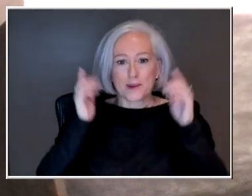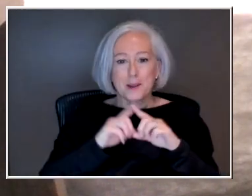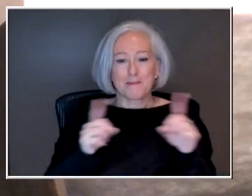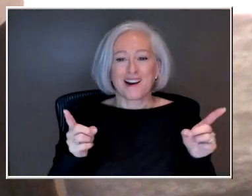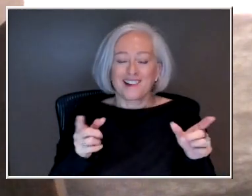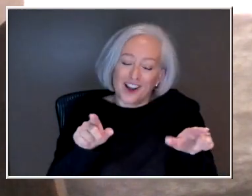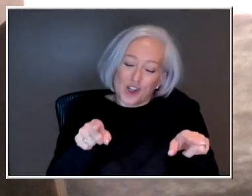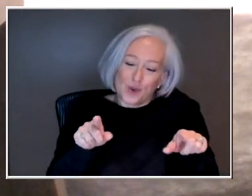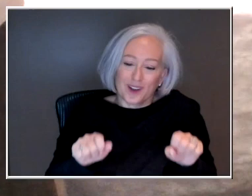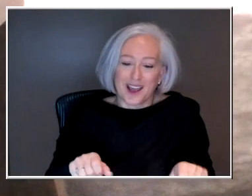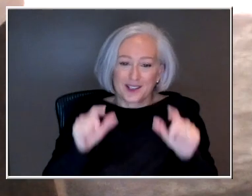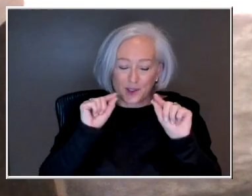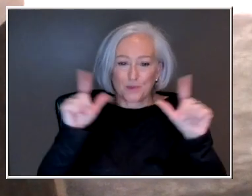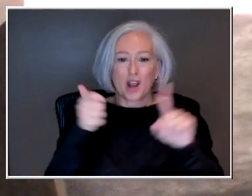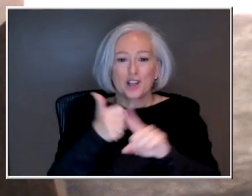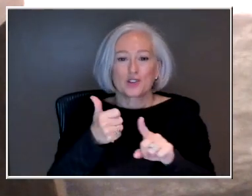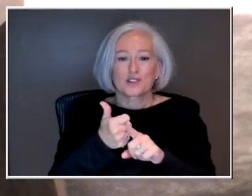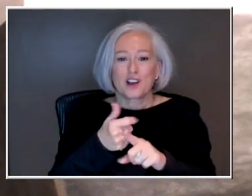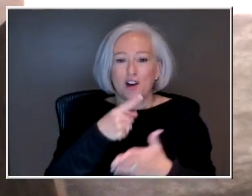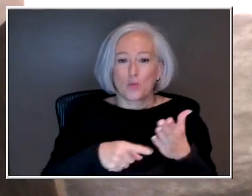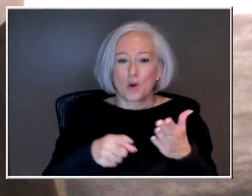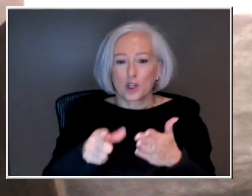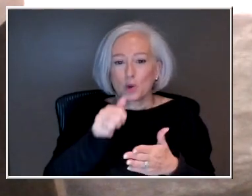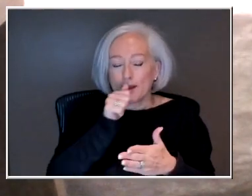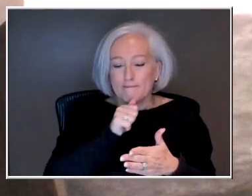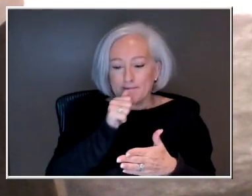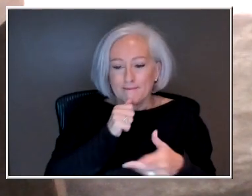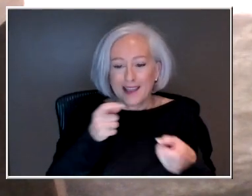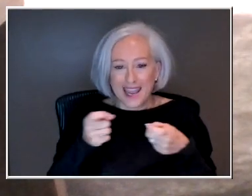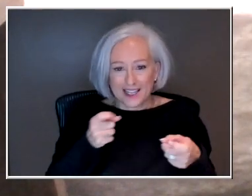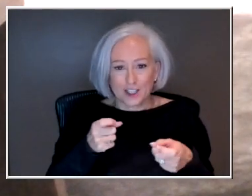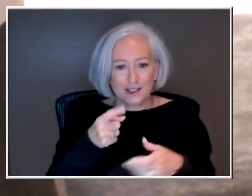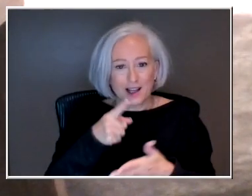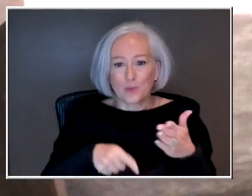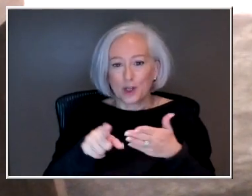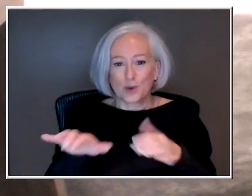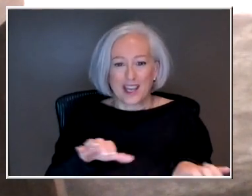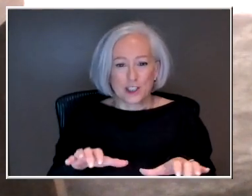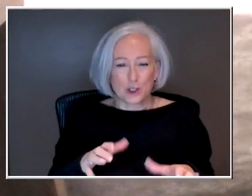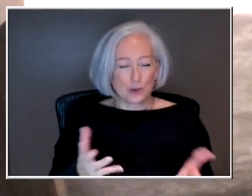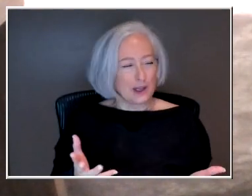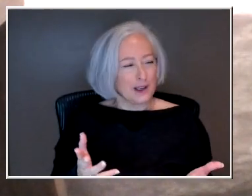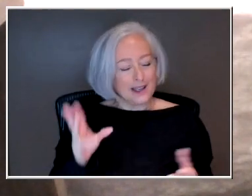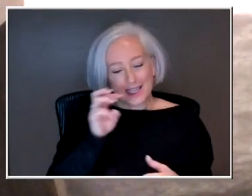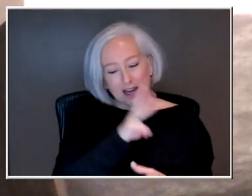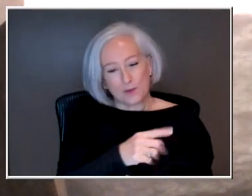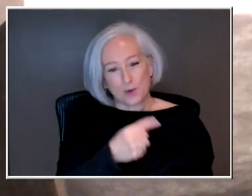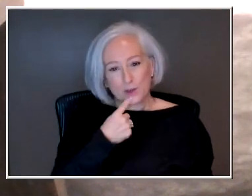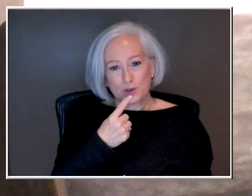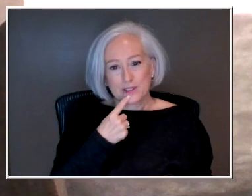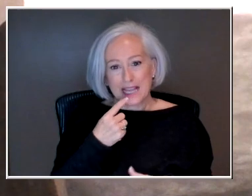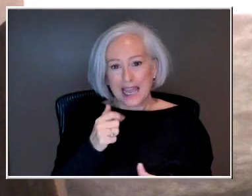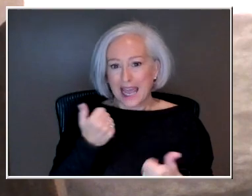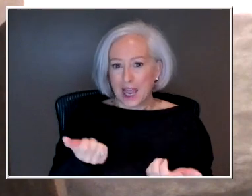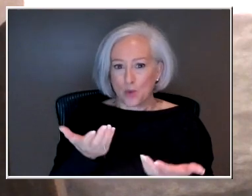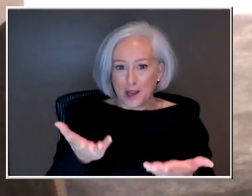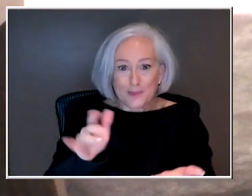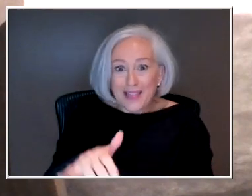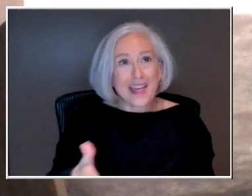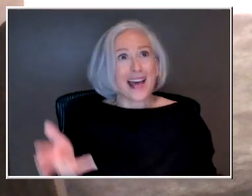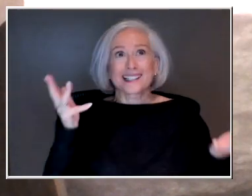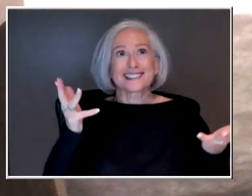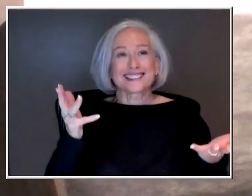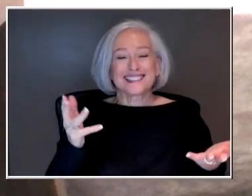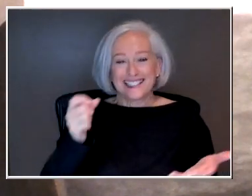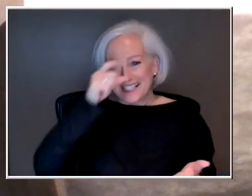on what they can handle and what they can get through. And it's a weird thing to say, like, I recommend it, but I highly recommend it because